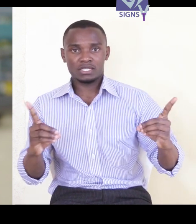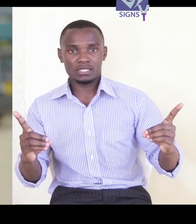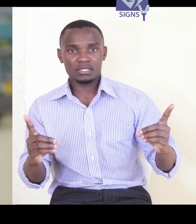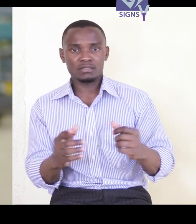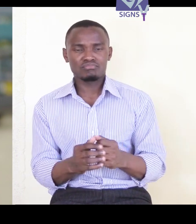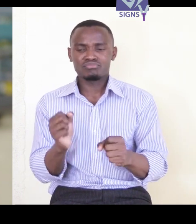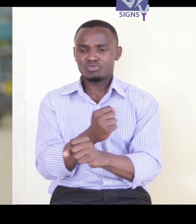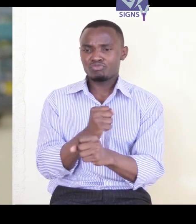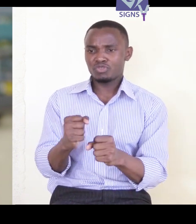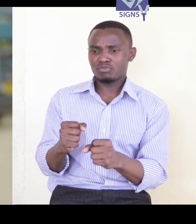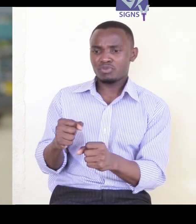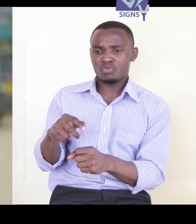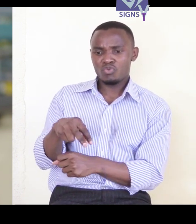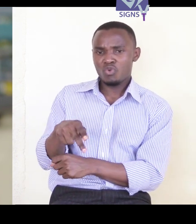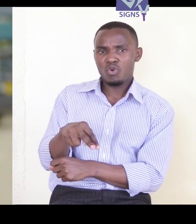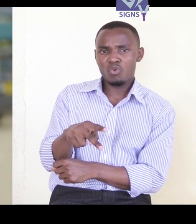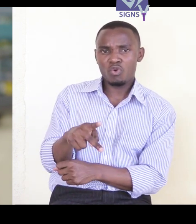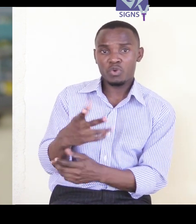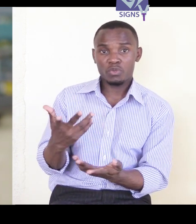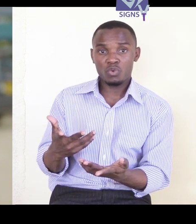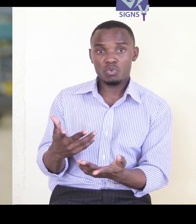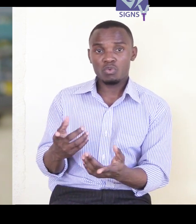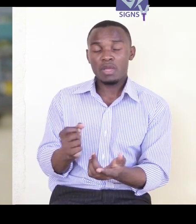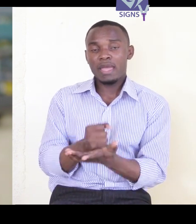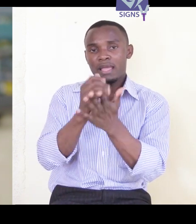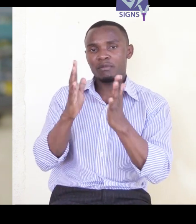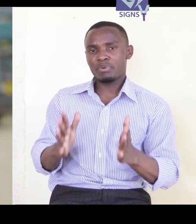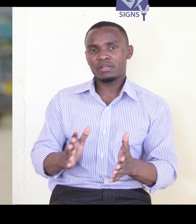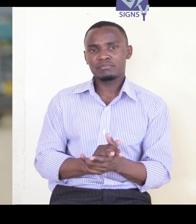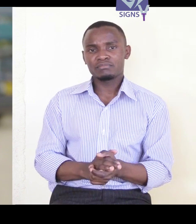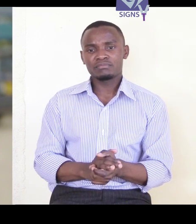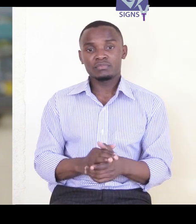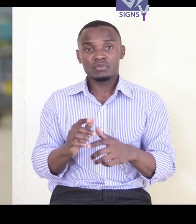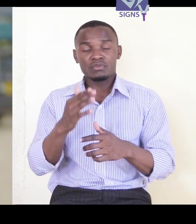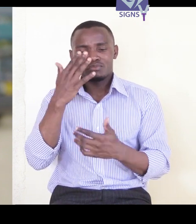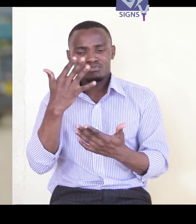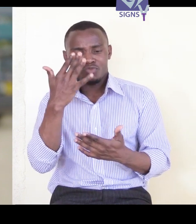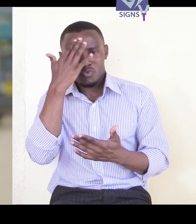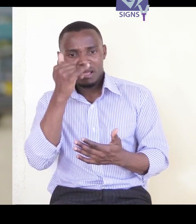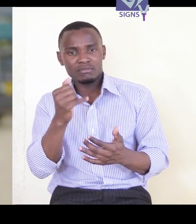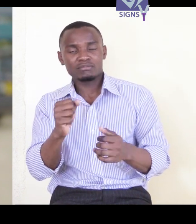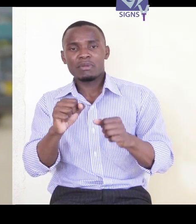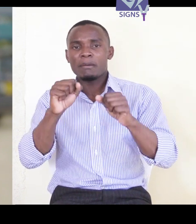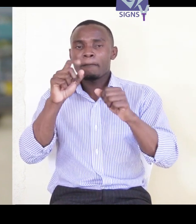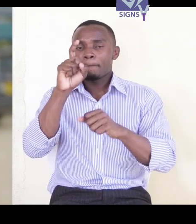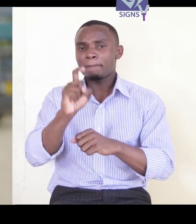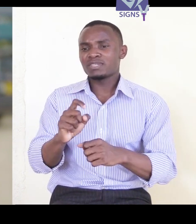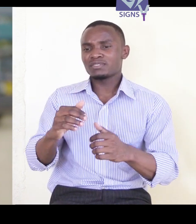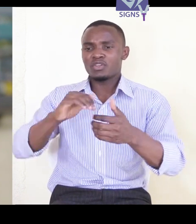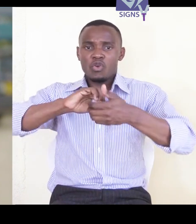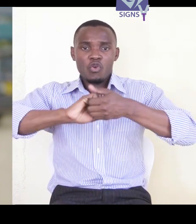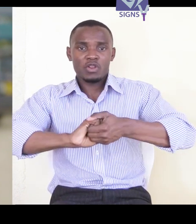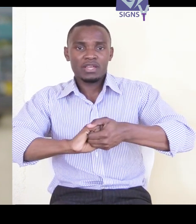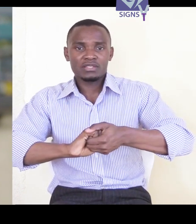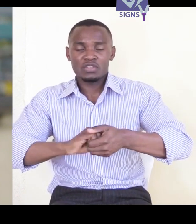of social distancing. So you cannot walk with your guide because your guide has to be close to you. You have to hold each